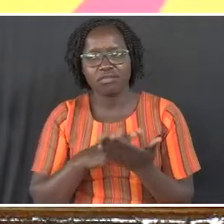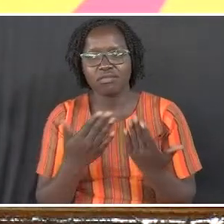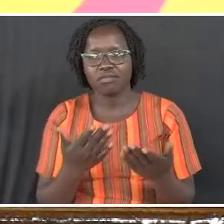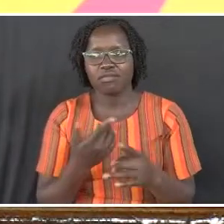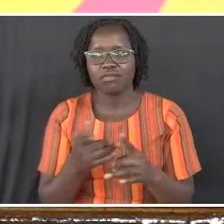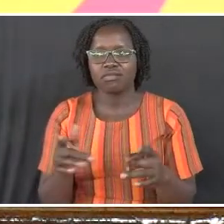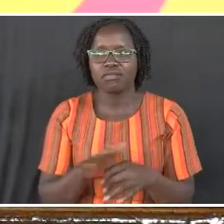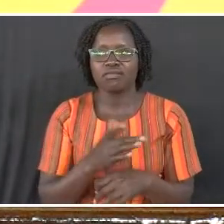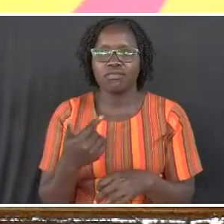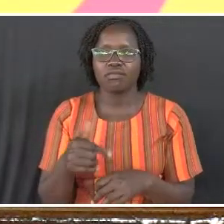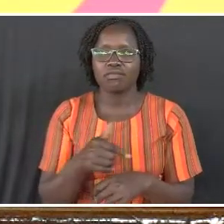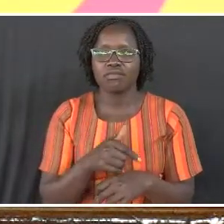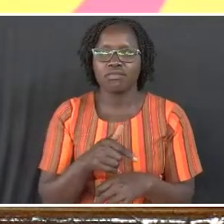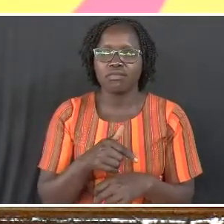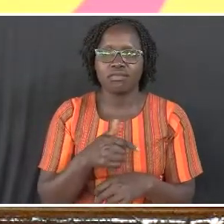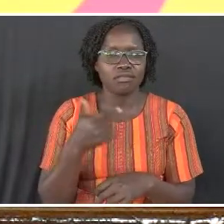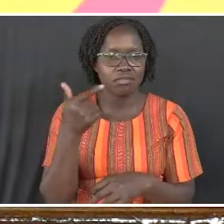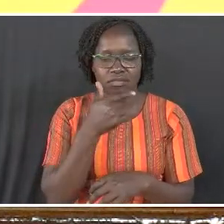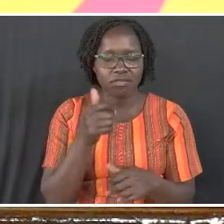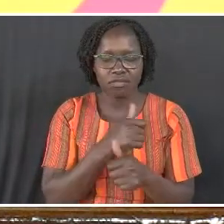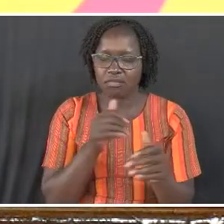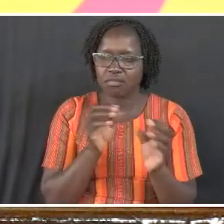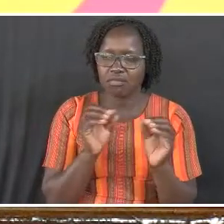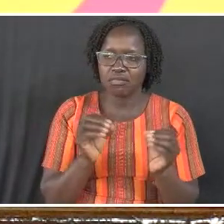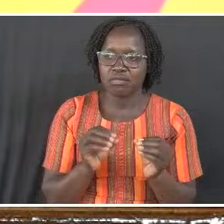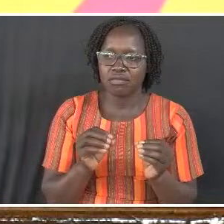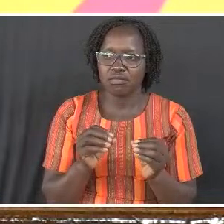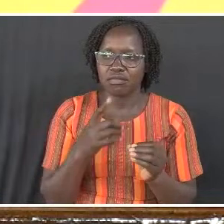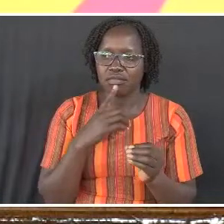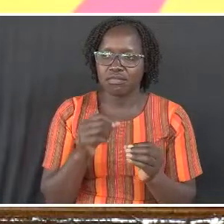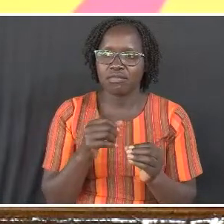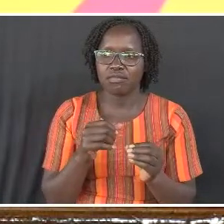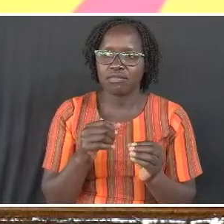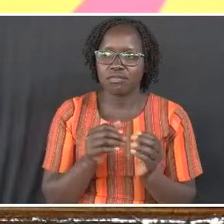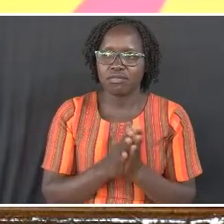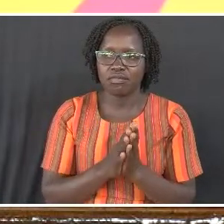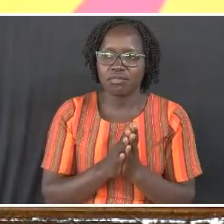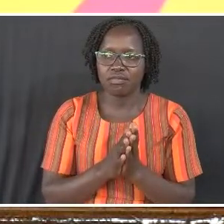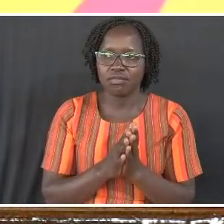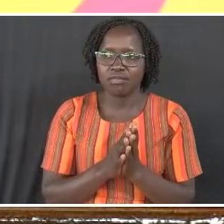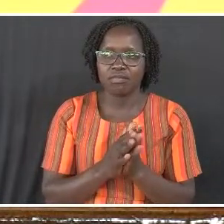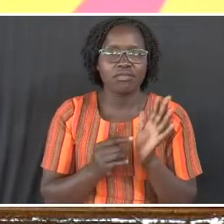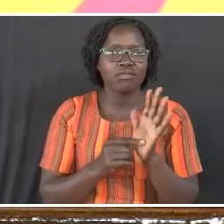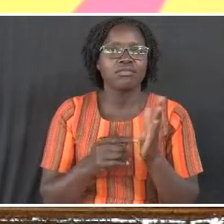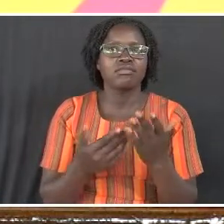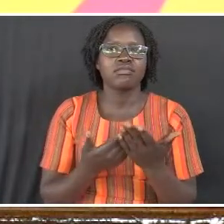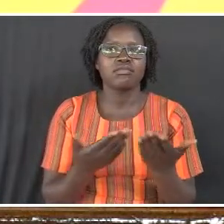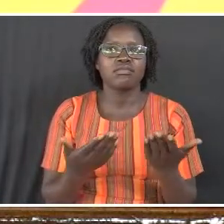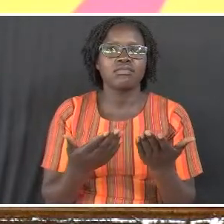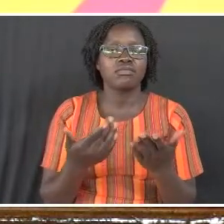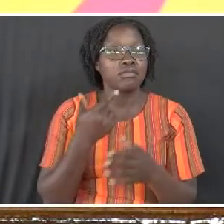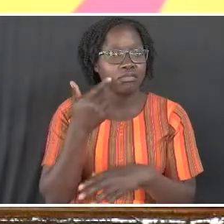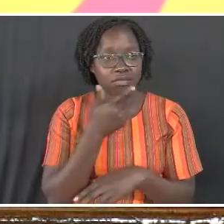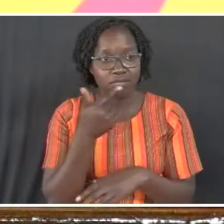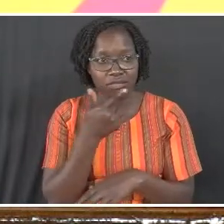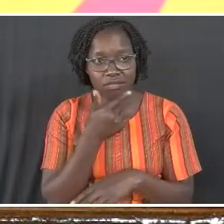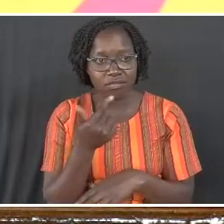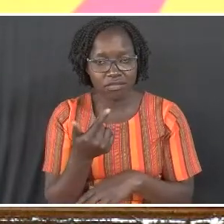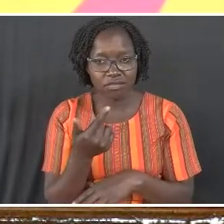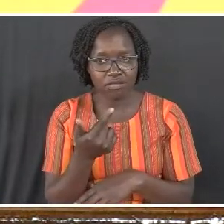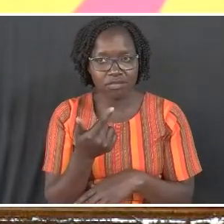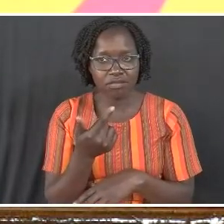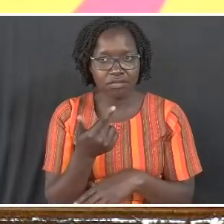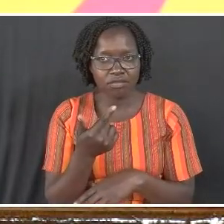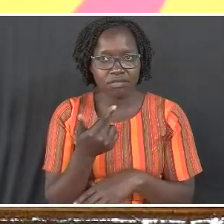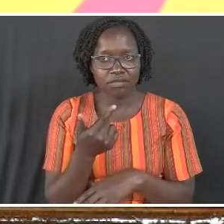of us will find that they're not brushing well. So I'll demonstrate on how we are supposed to brush,